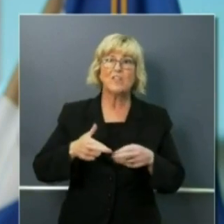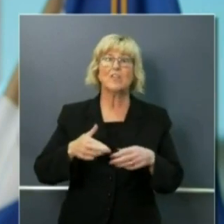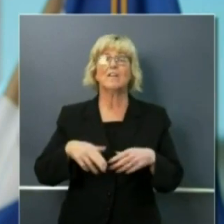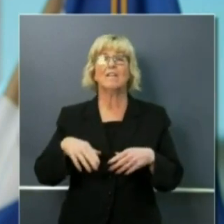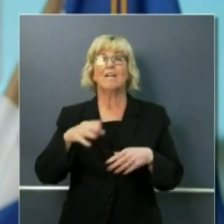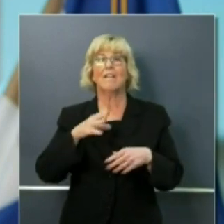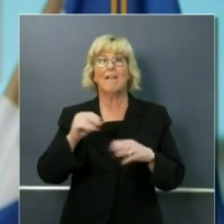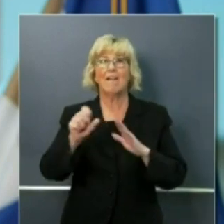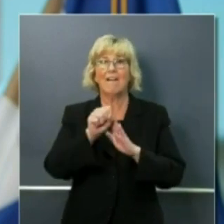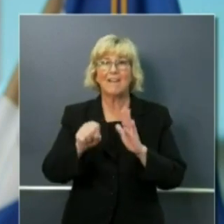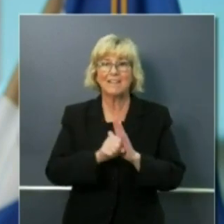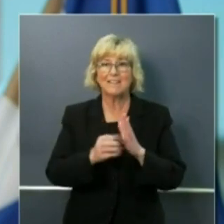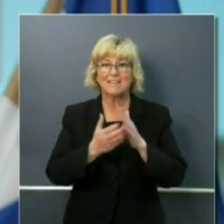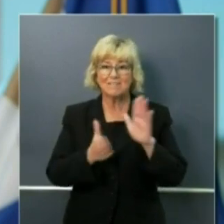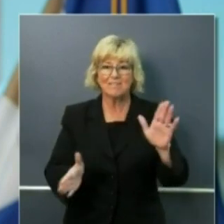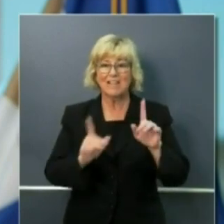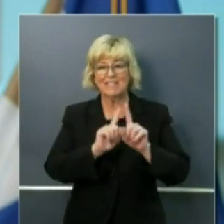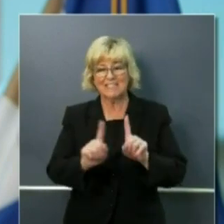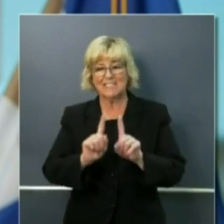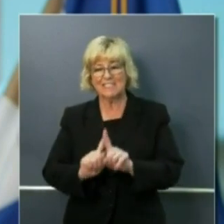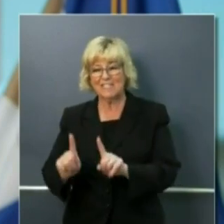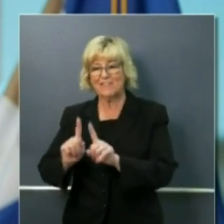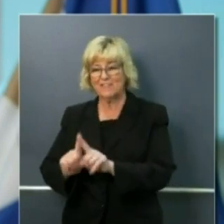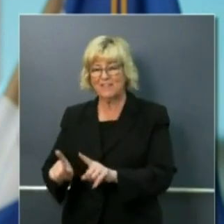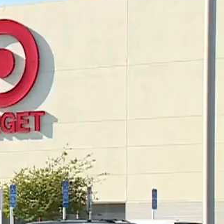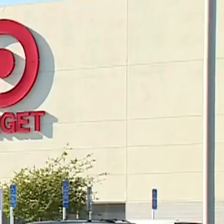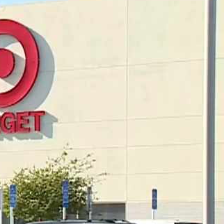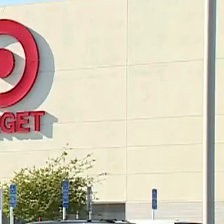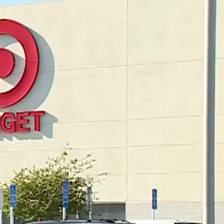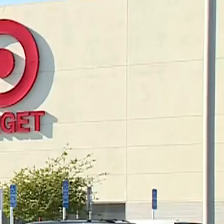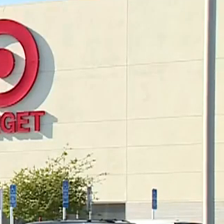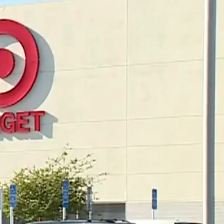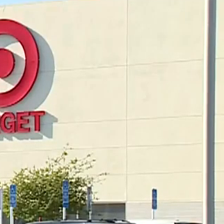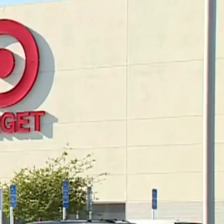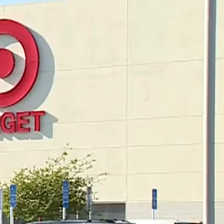efforts. All of those are being organized.